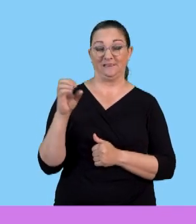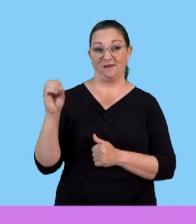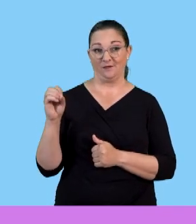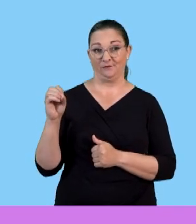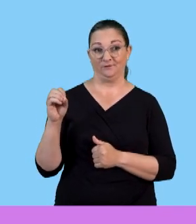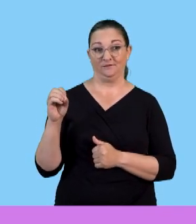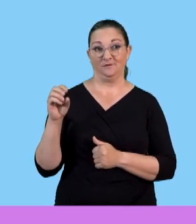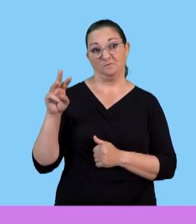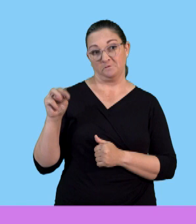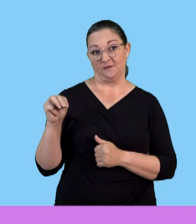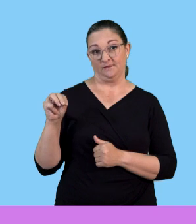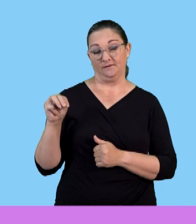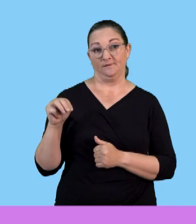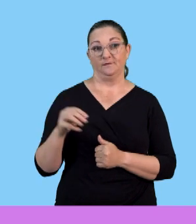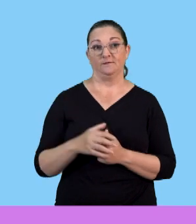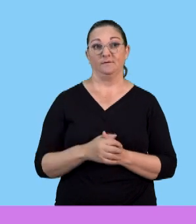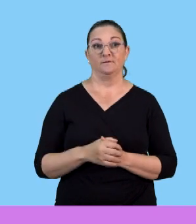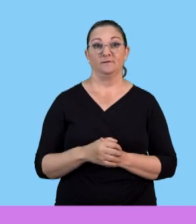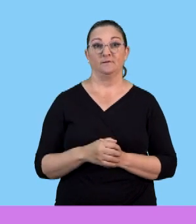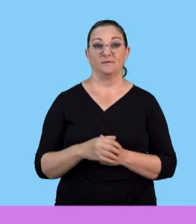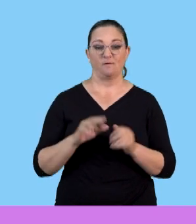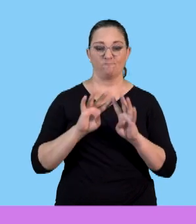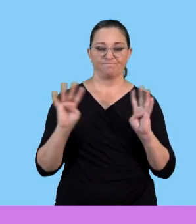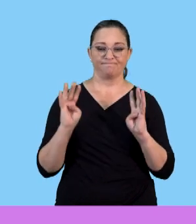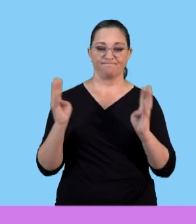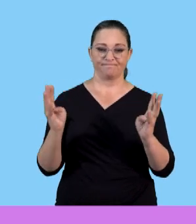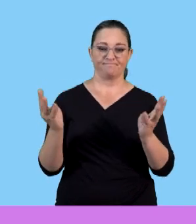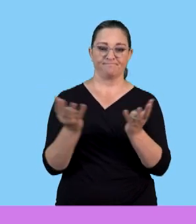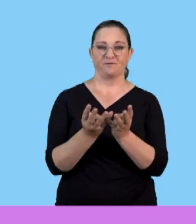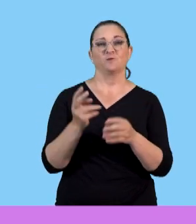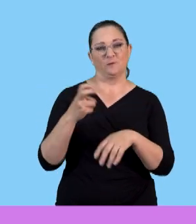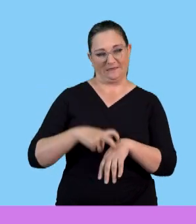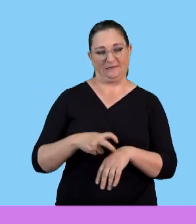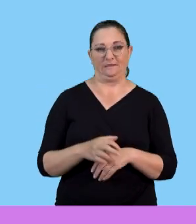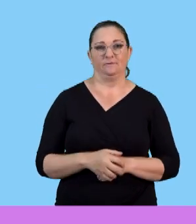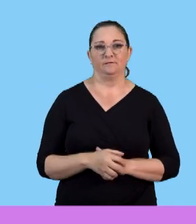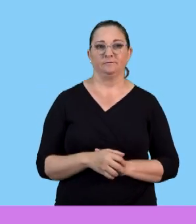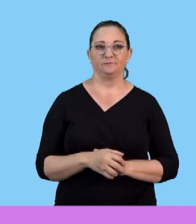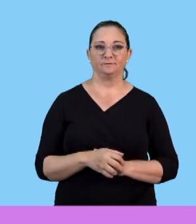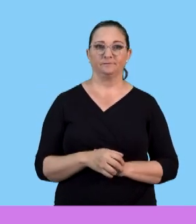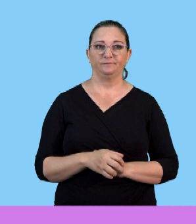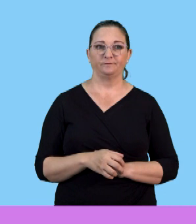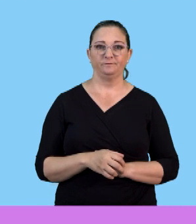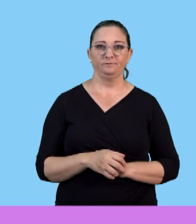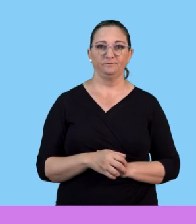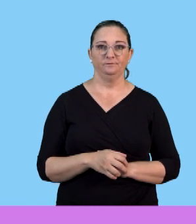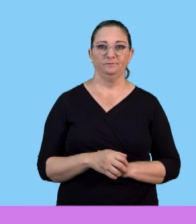600 meters of fencing that is needed.